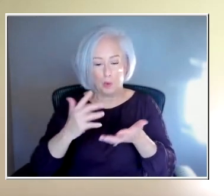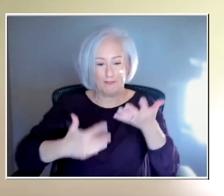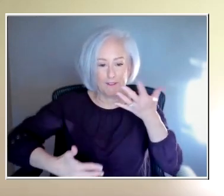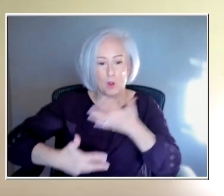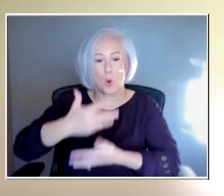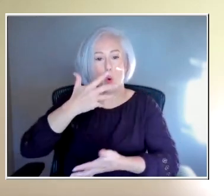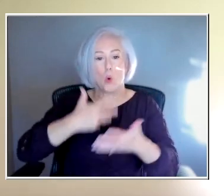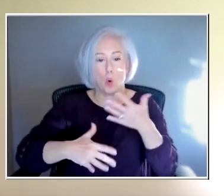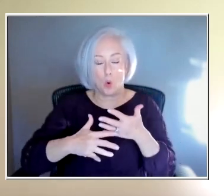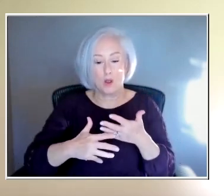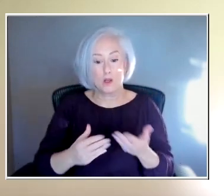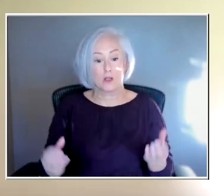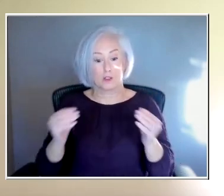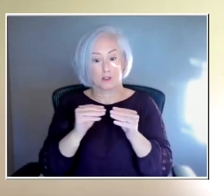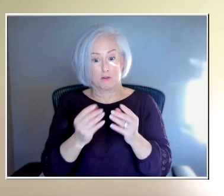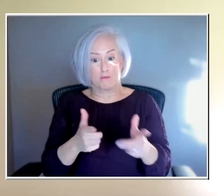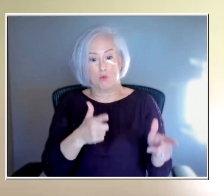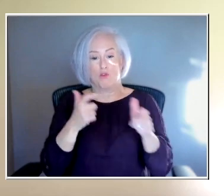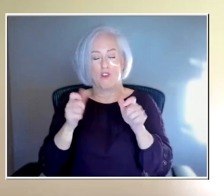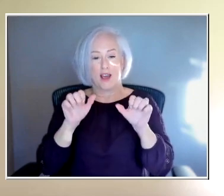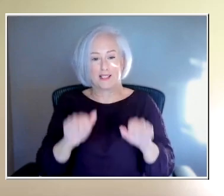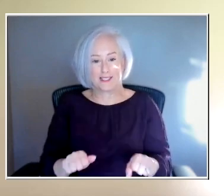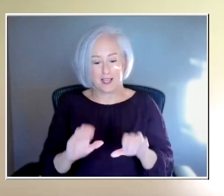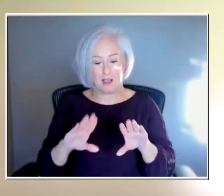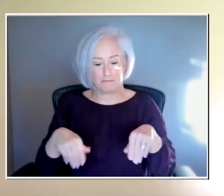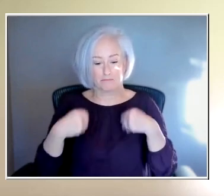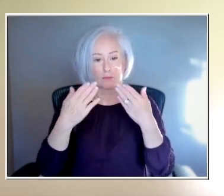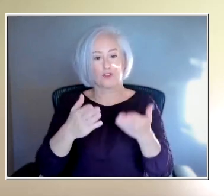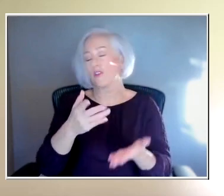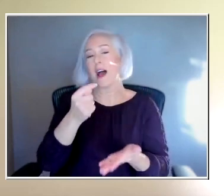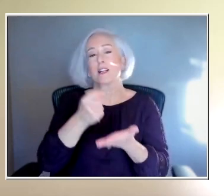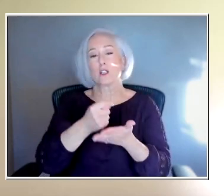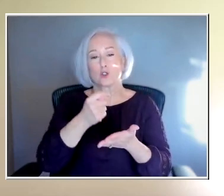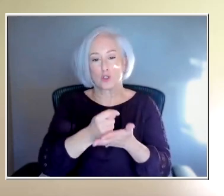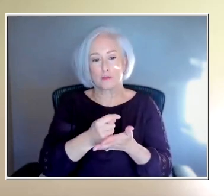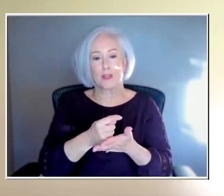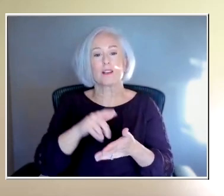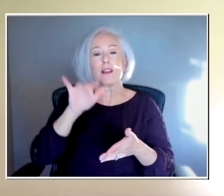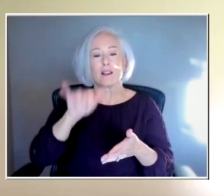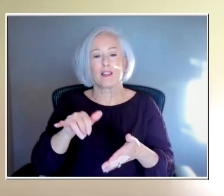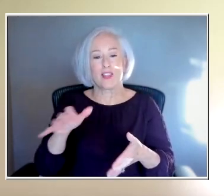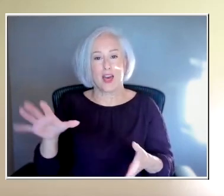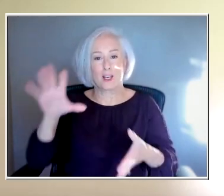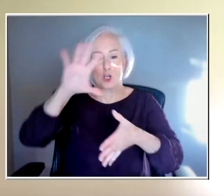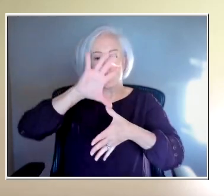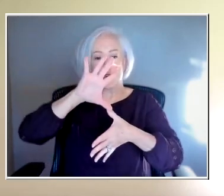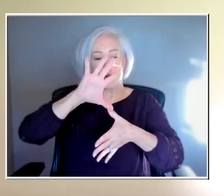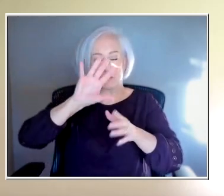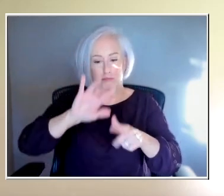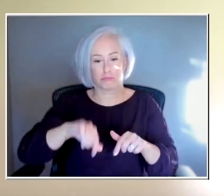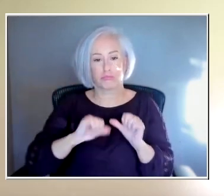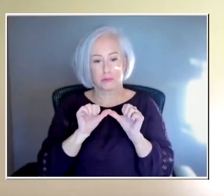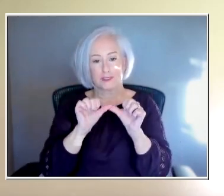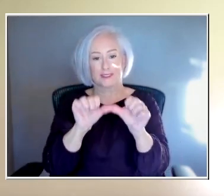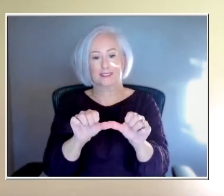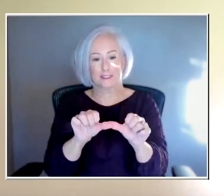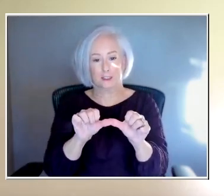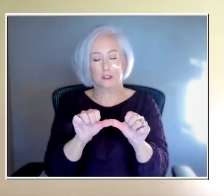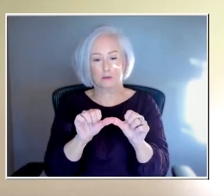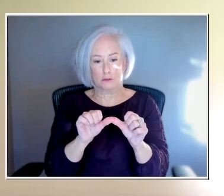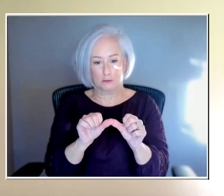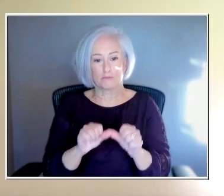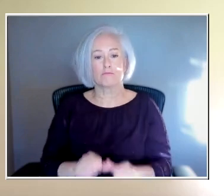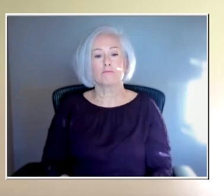faster, it creates an important downstream effect and also determines if the patient